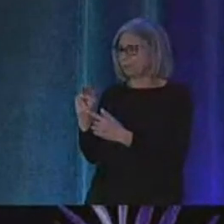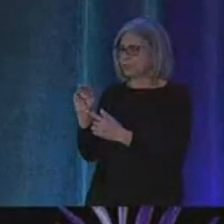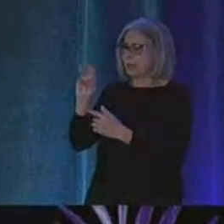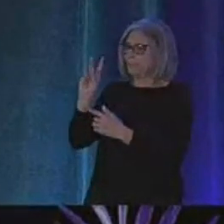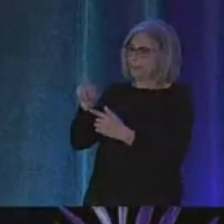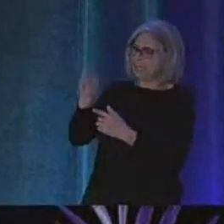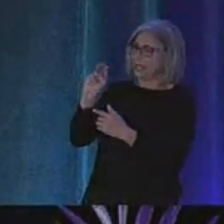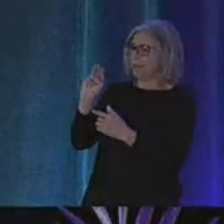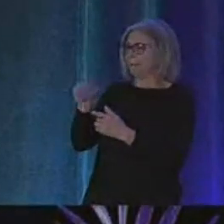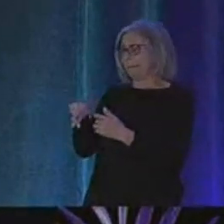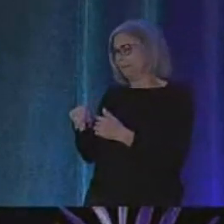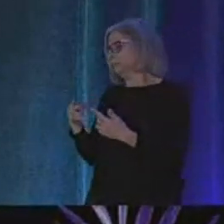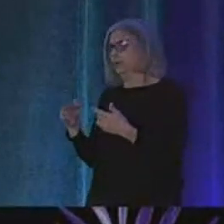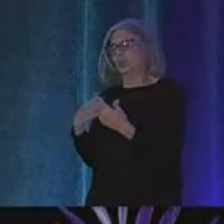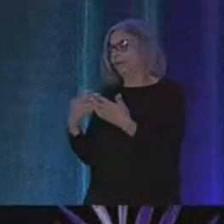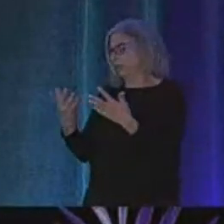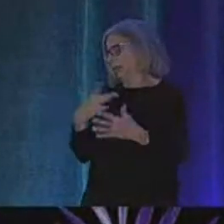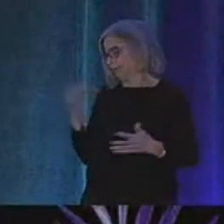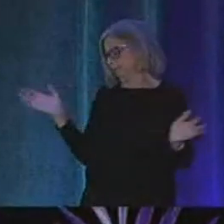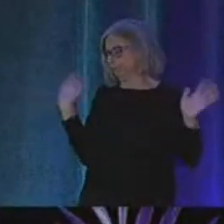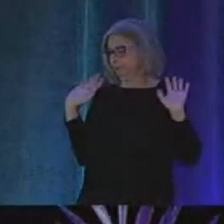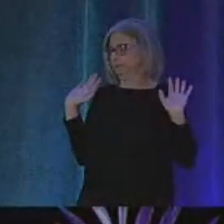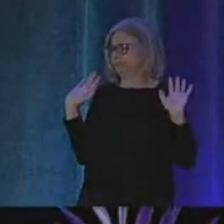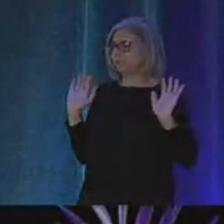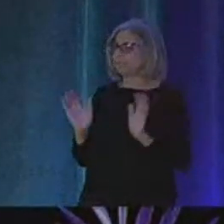PNPM, whatever you like.